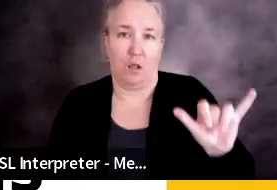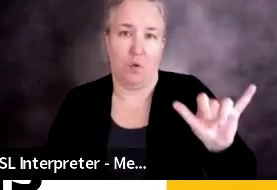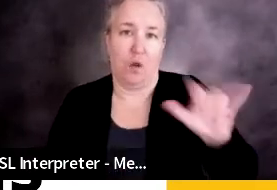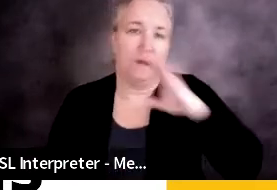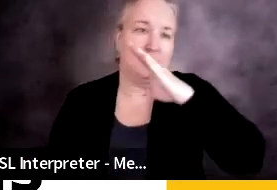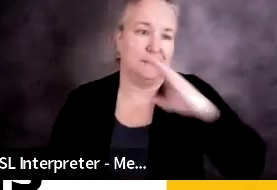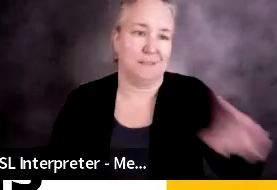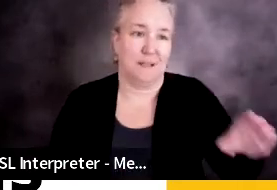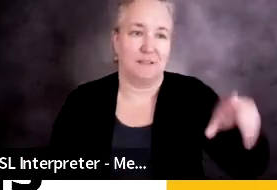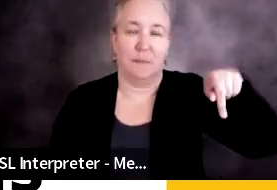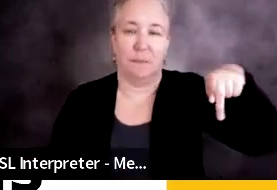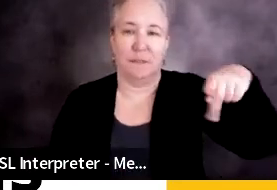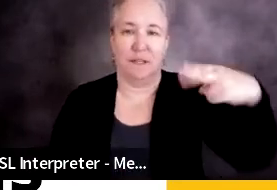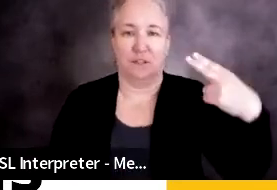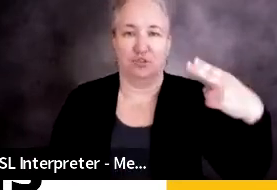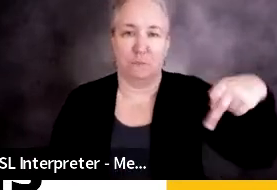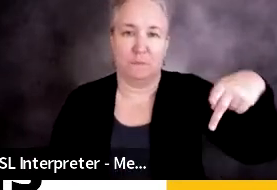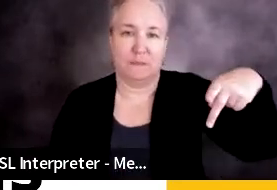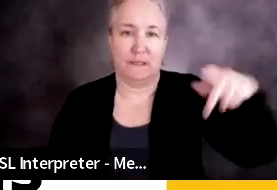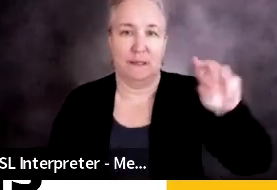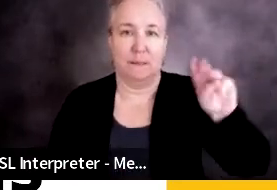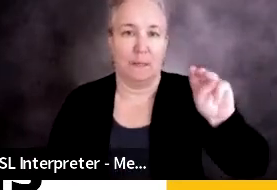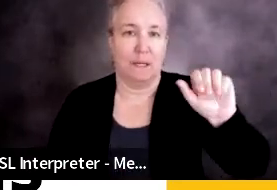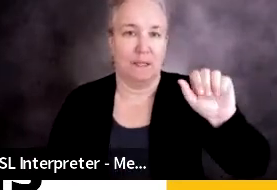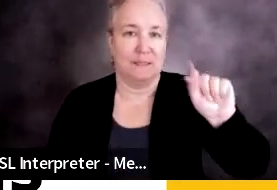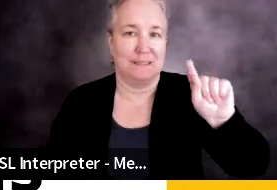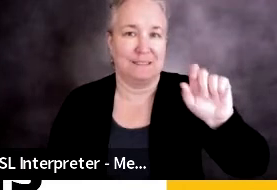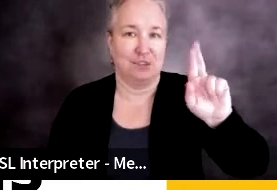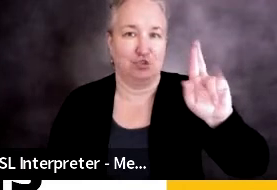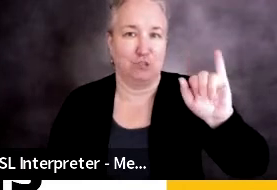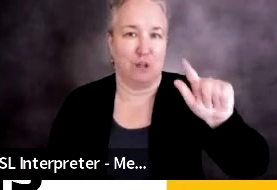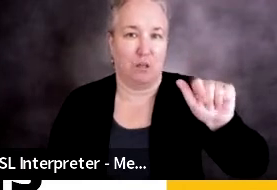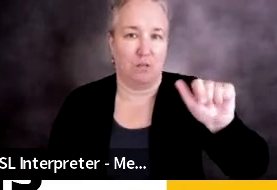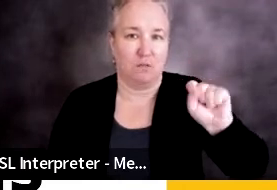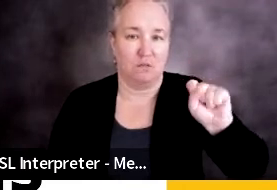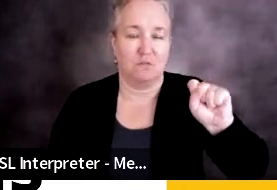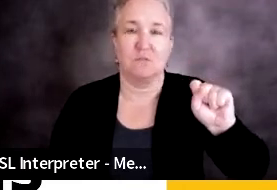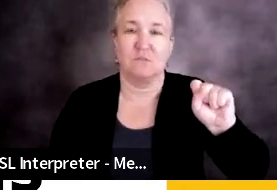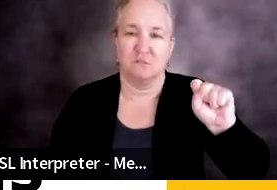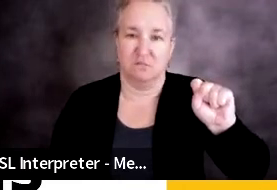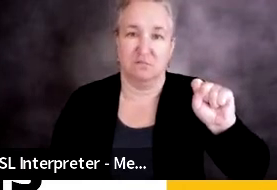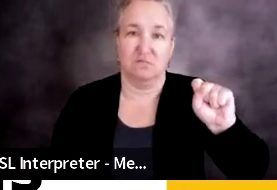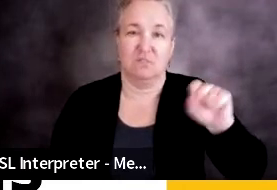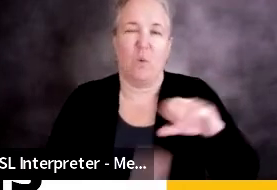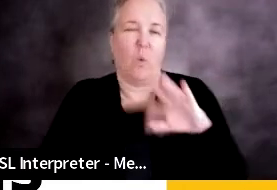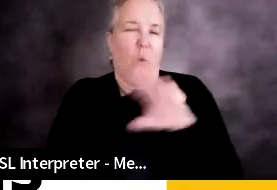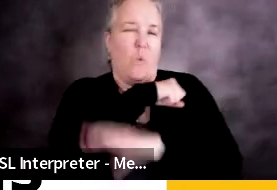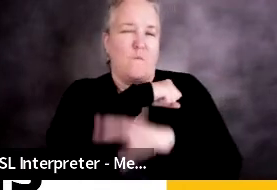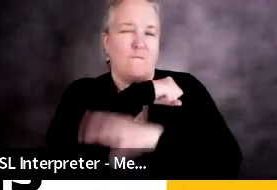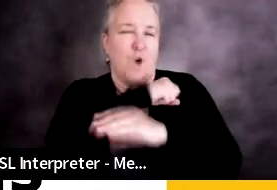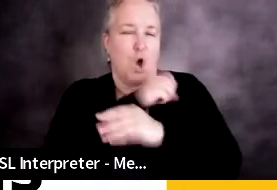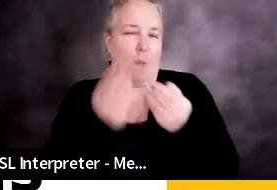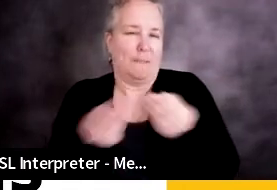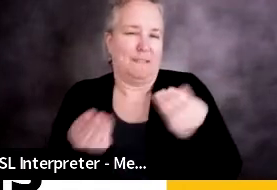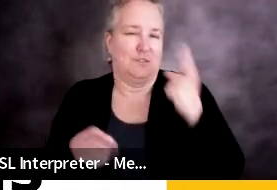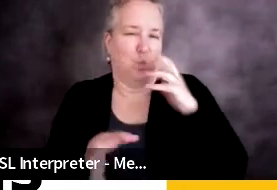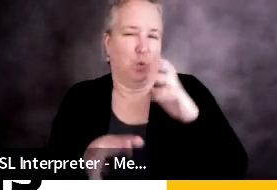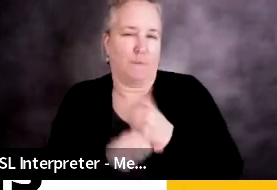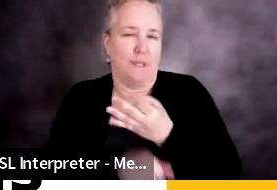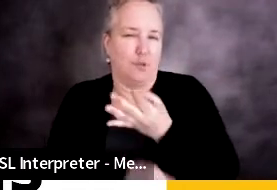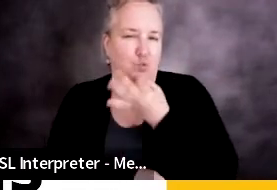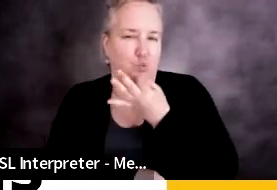bit.ly/PHP materials. The fall materials will be updated soon if you go to that link, and you will